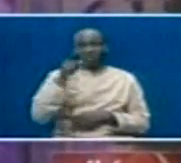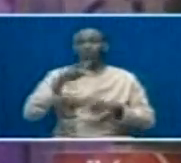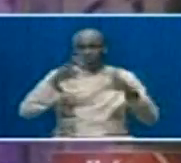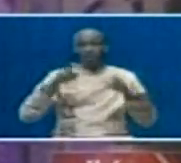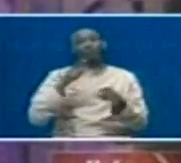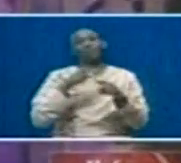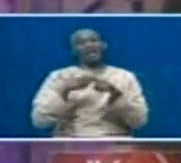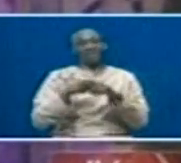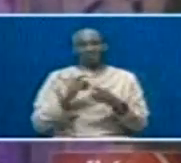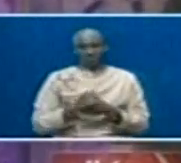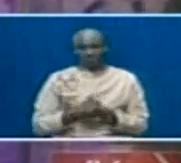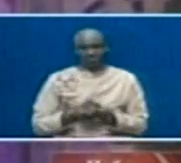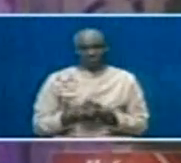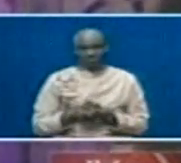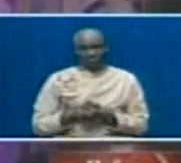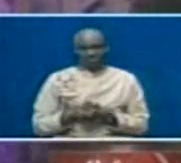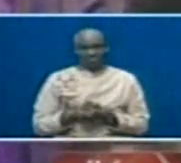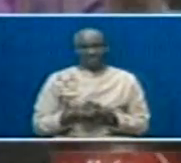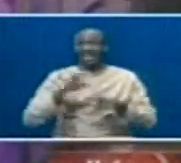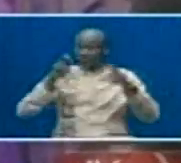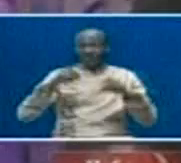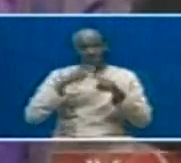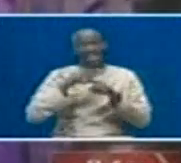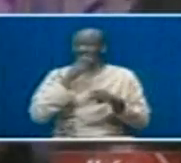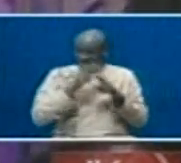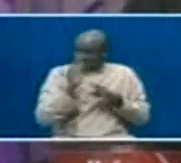panya ba. Ushaona?